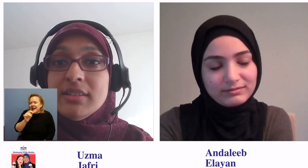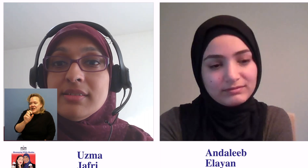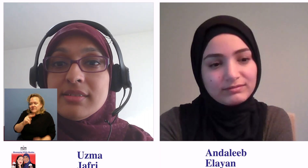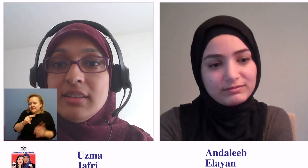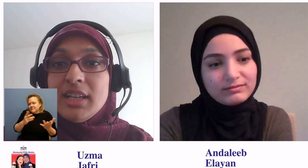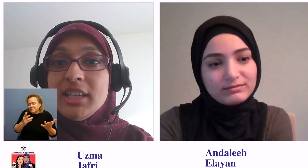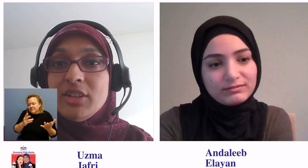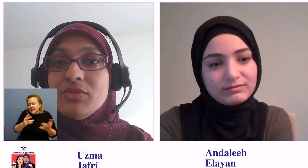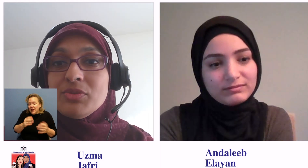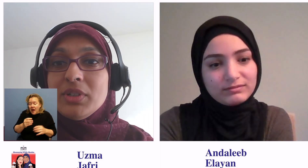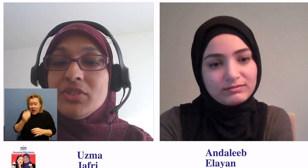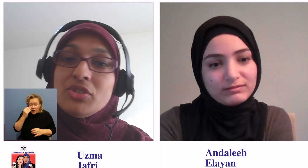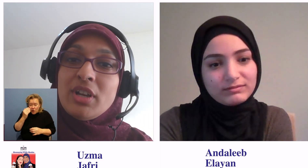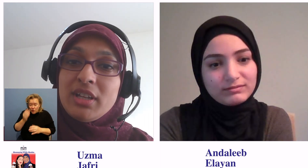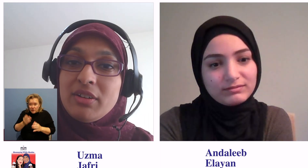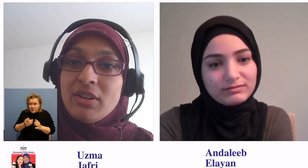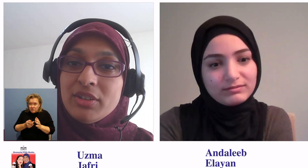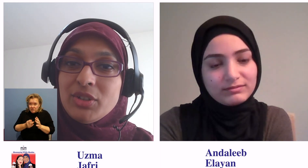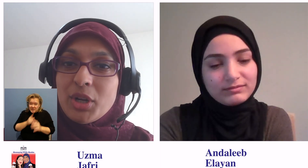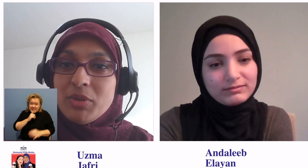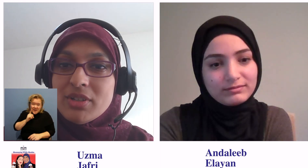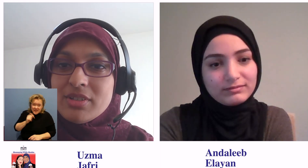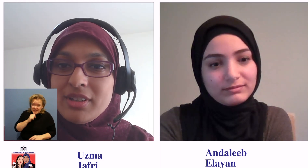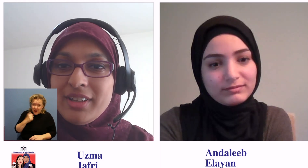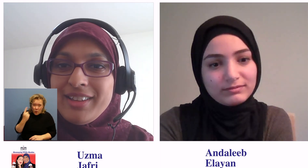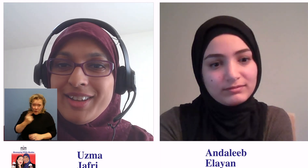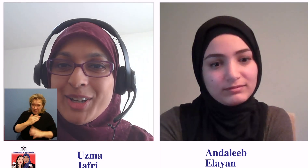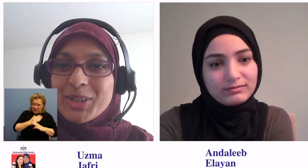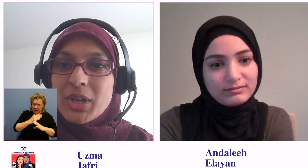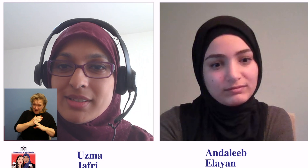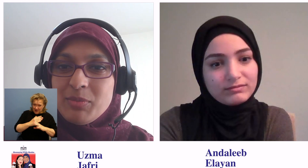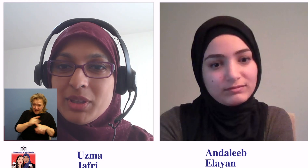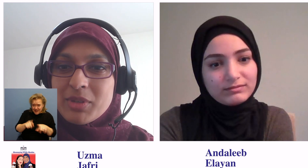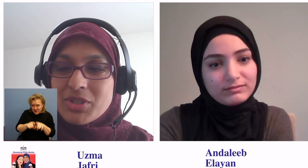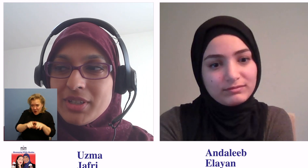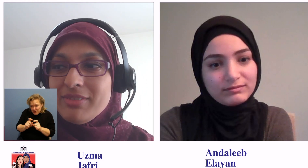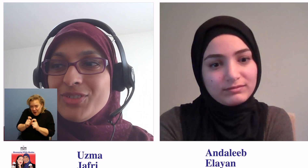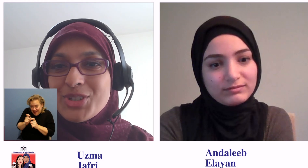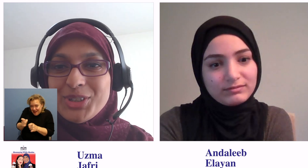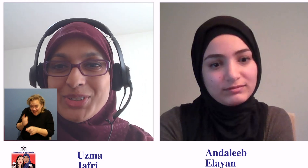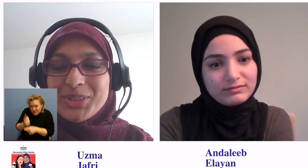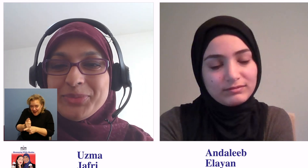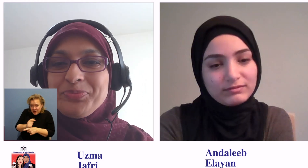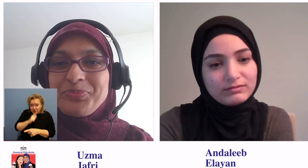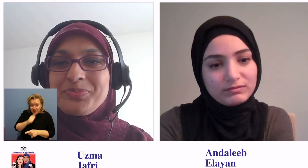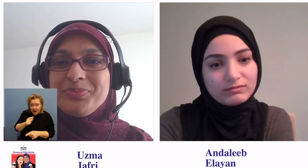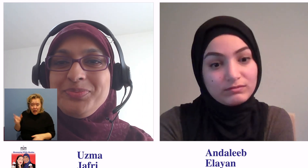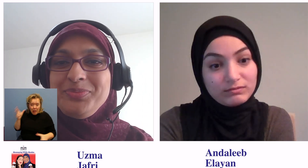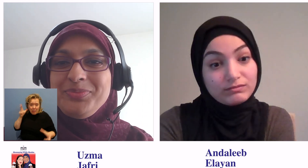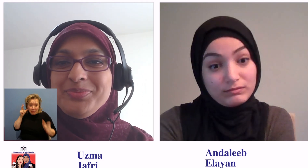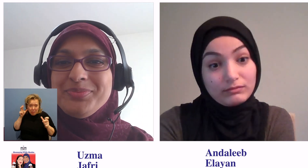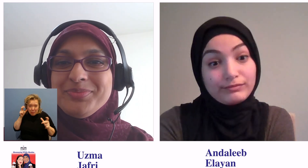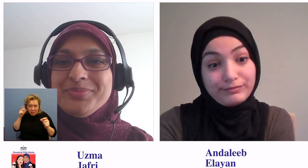probably is a gift as well, because you're not hearing all the garbage, uh, gossip at the masjid for sure. So